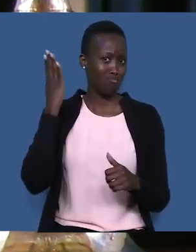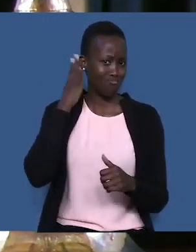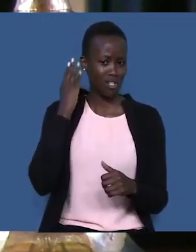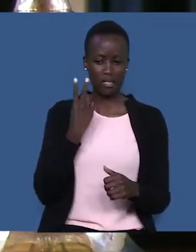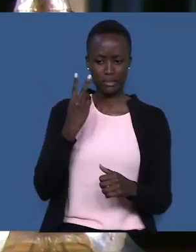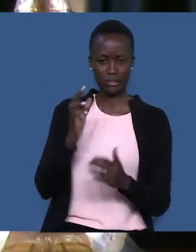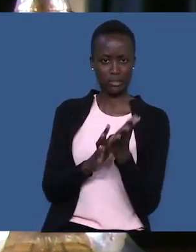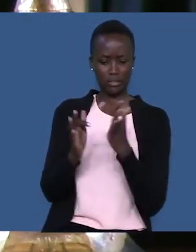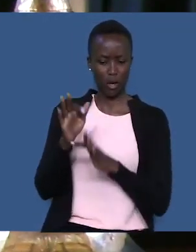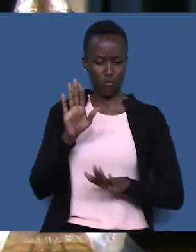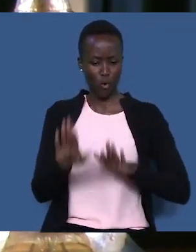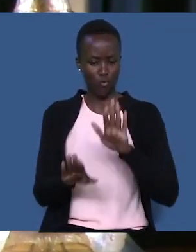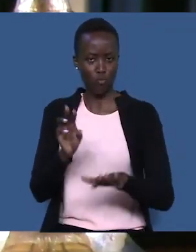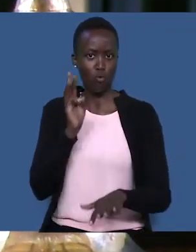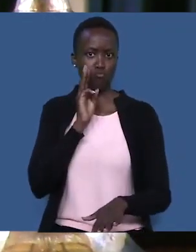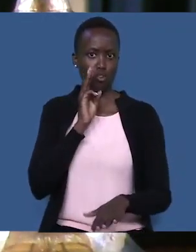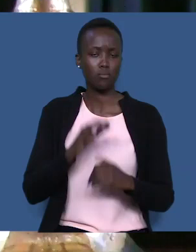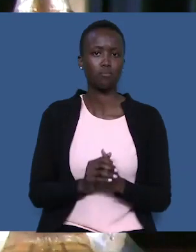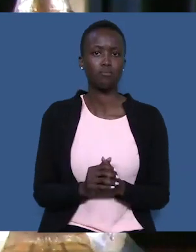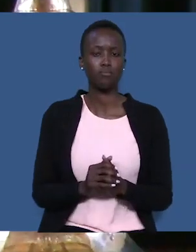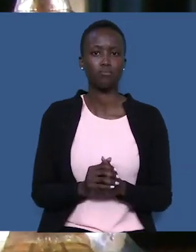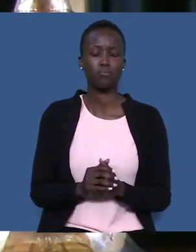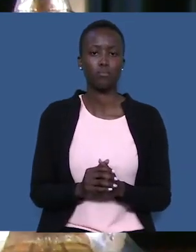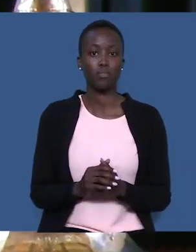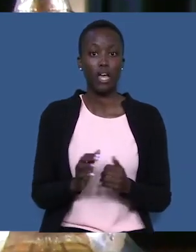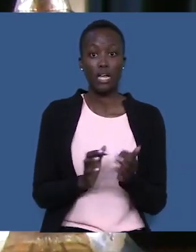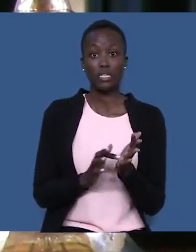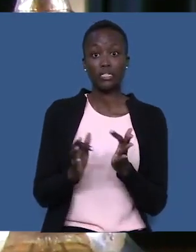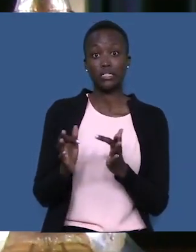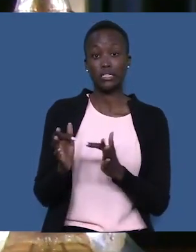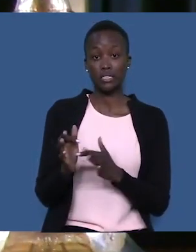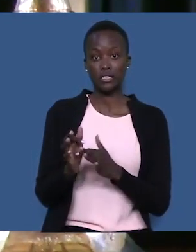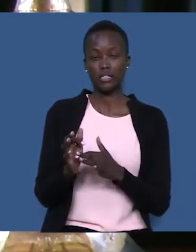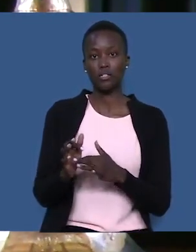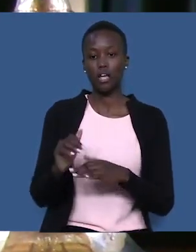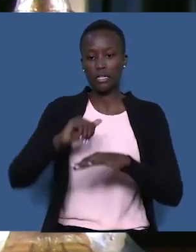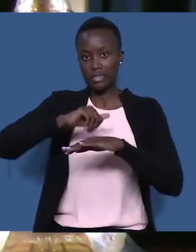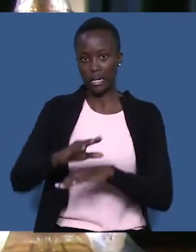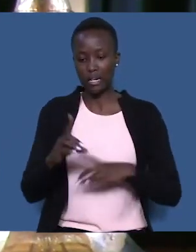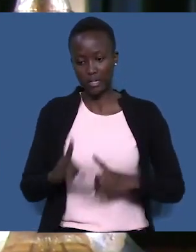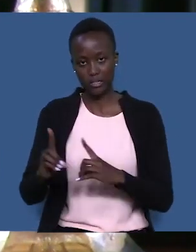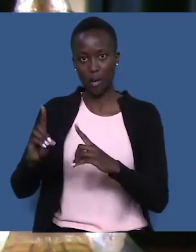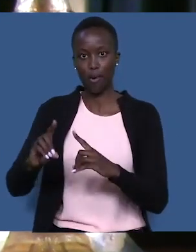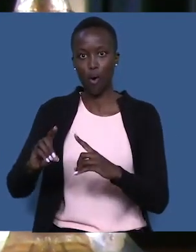Jesus walking on water. It was a situation where Jesus had constrained his disciples to get to a ship,